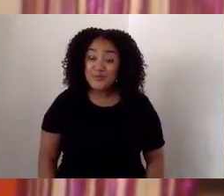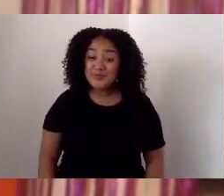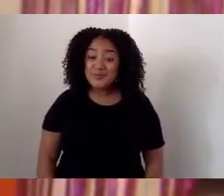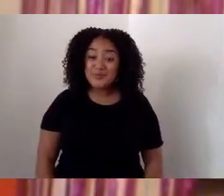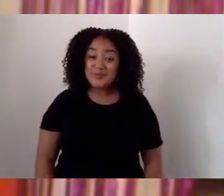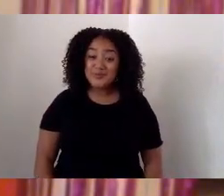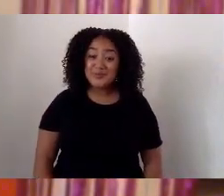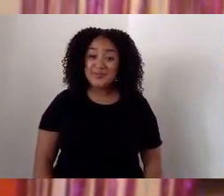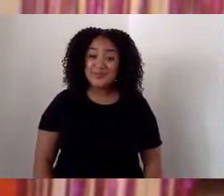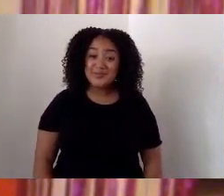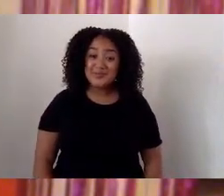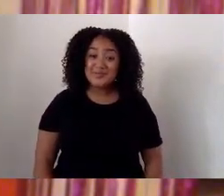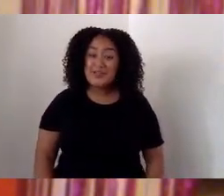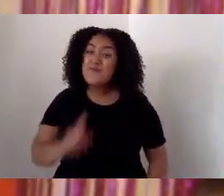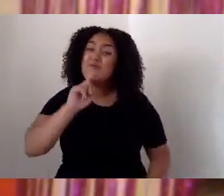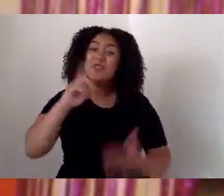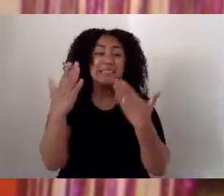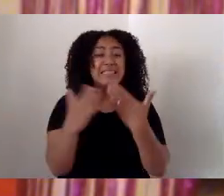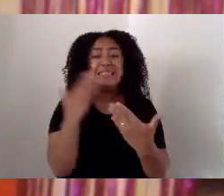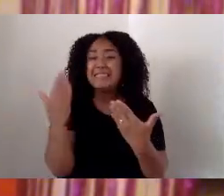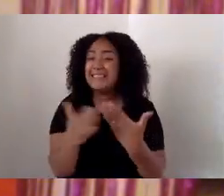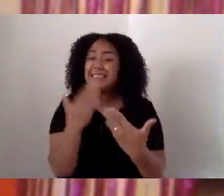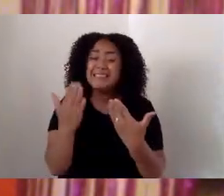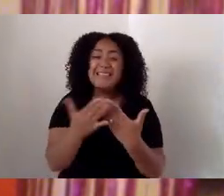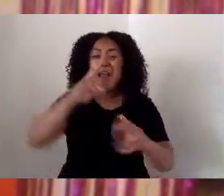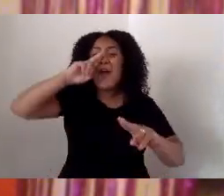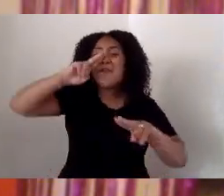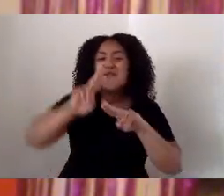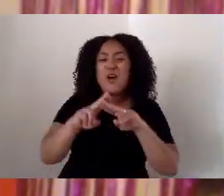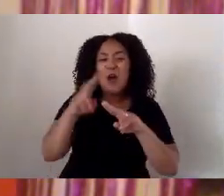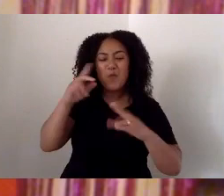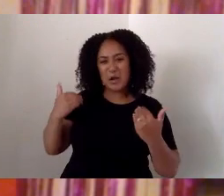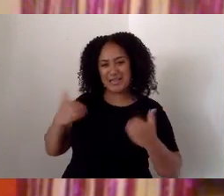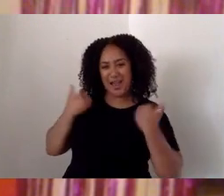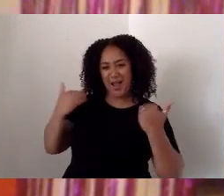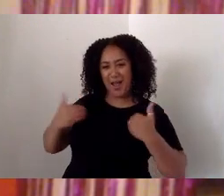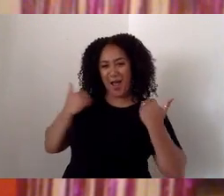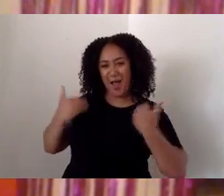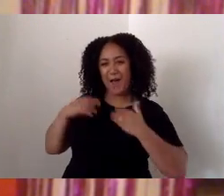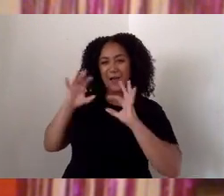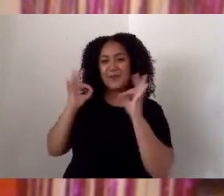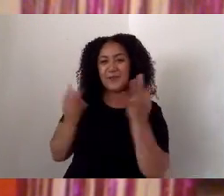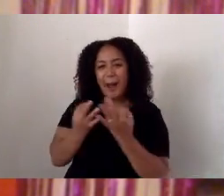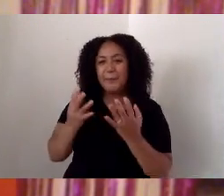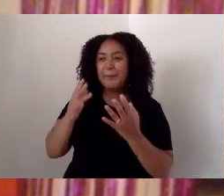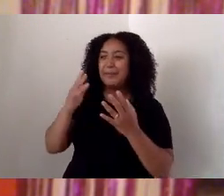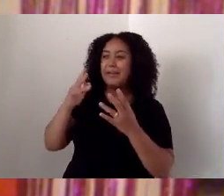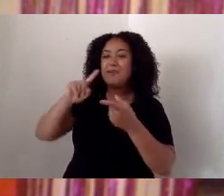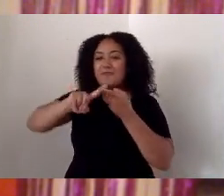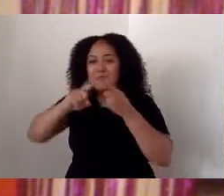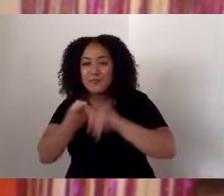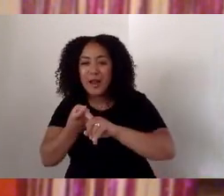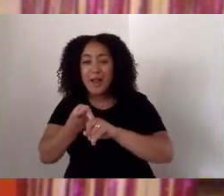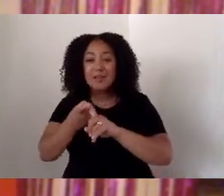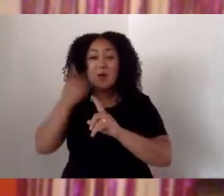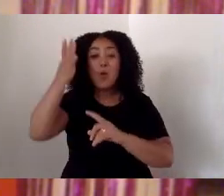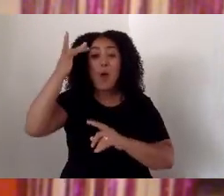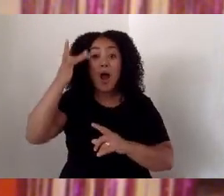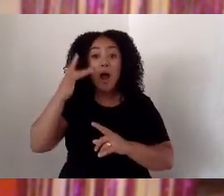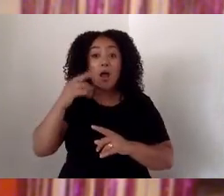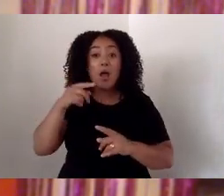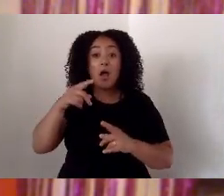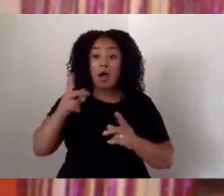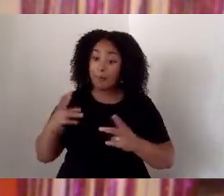So this is a really easy craft. This is a really fun one to do with the younger folks in your family, especially because when you're all finished, you get to